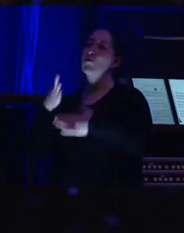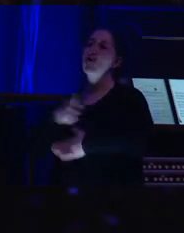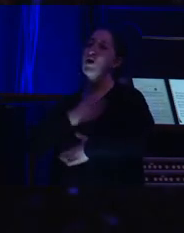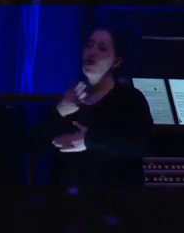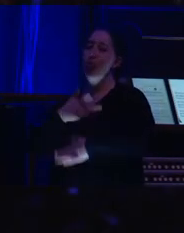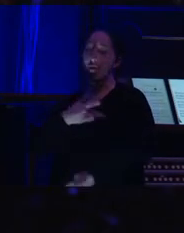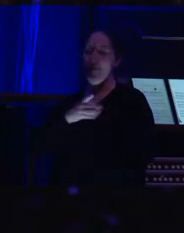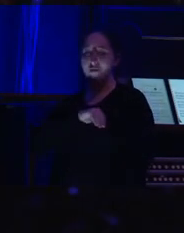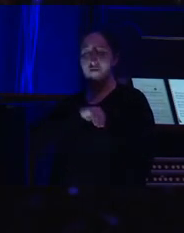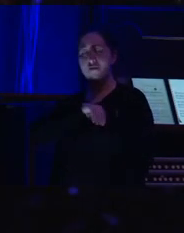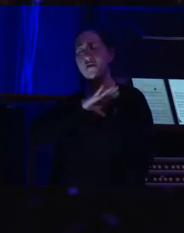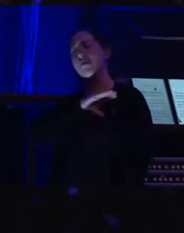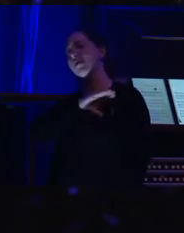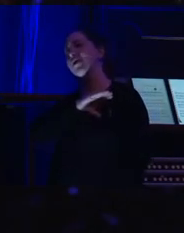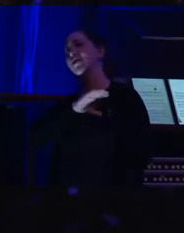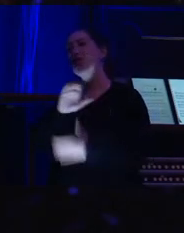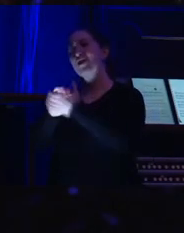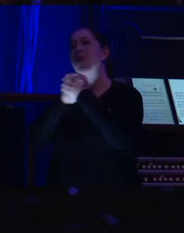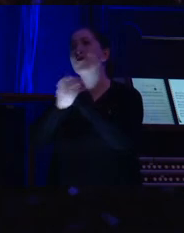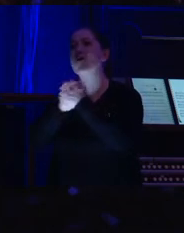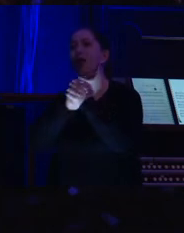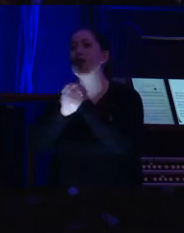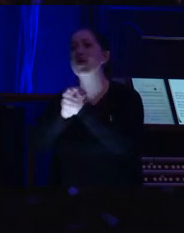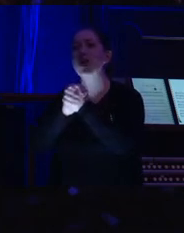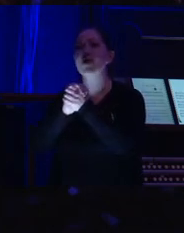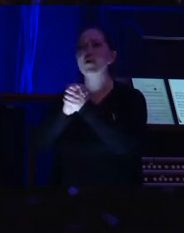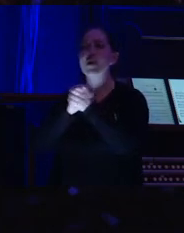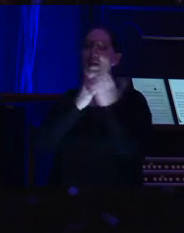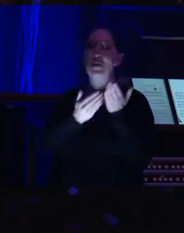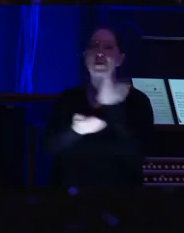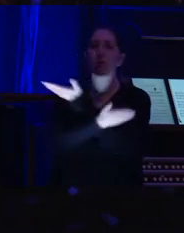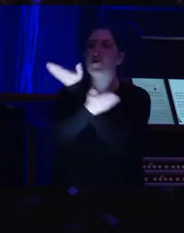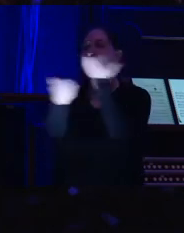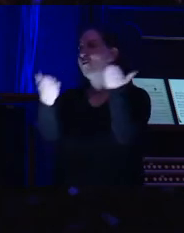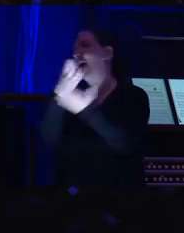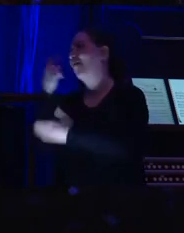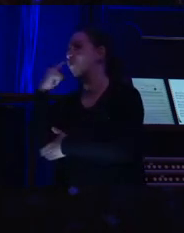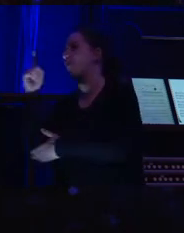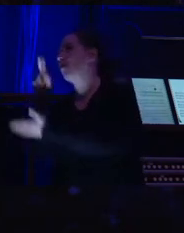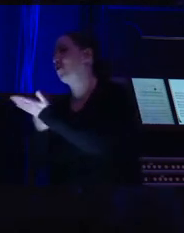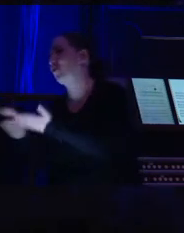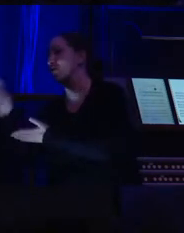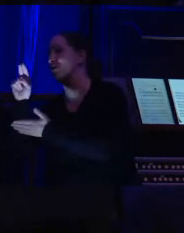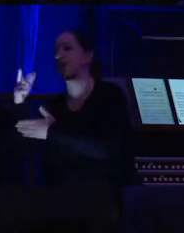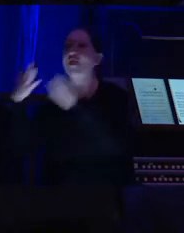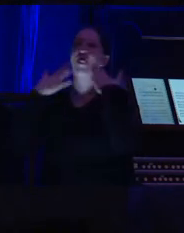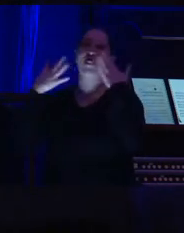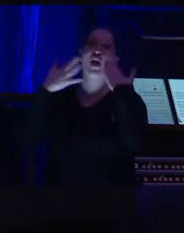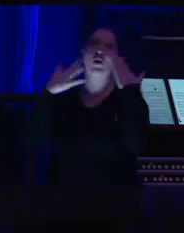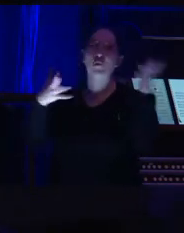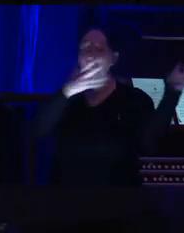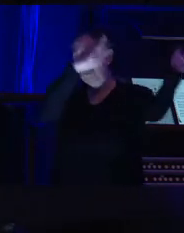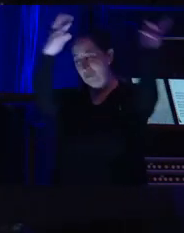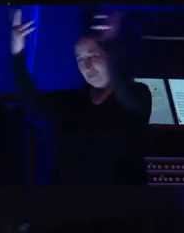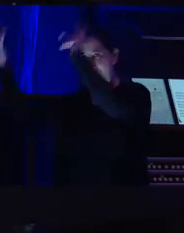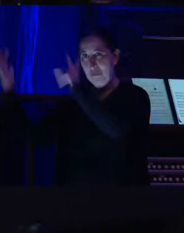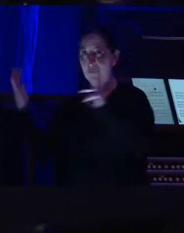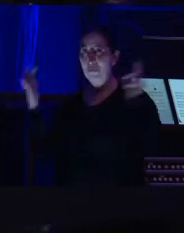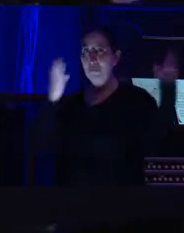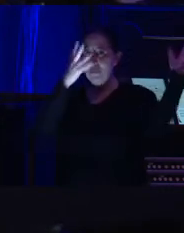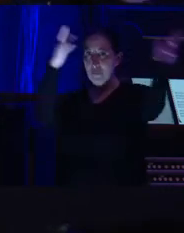fulfillment. Congratulations again to you and to your university. Thank you.